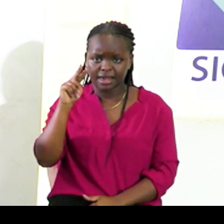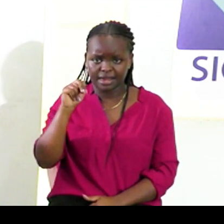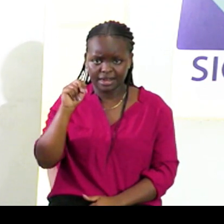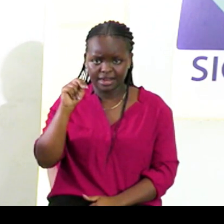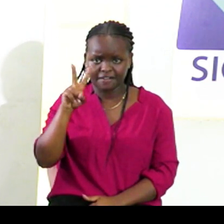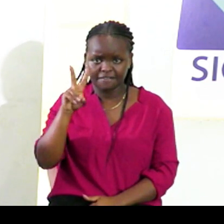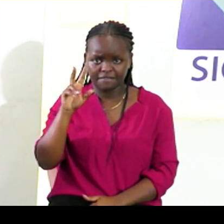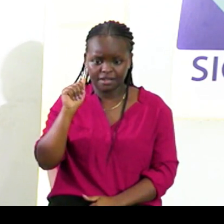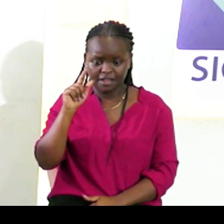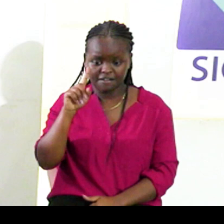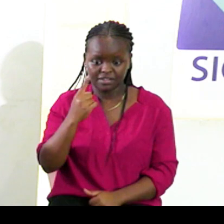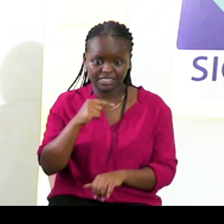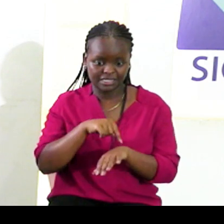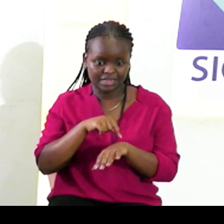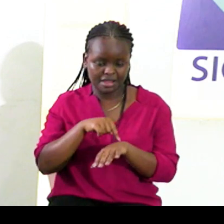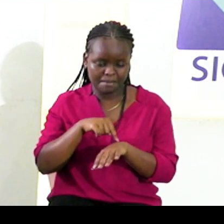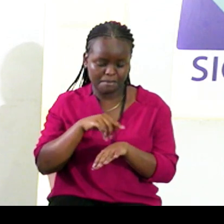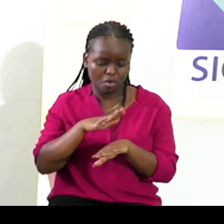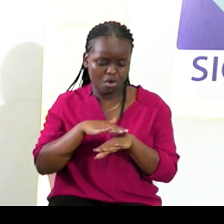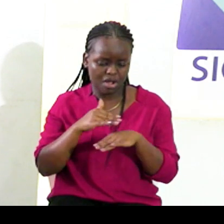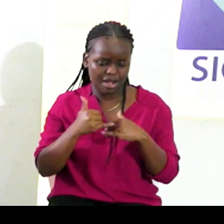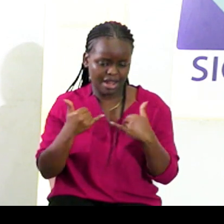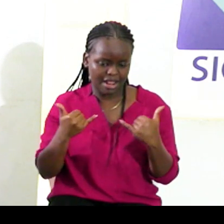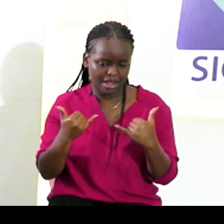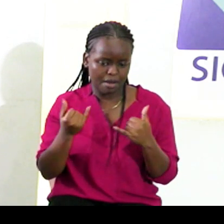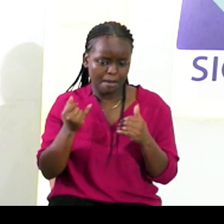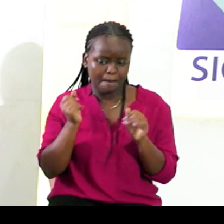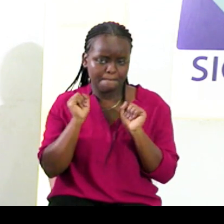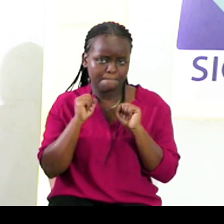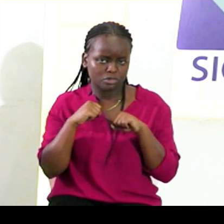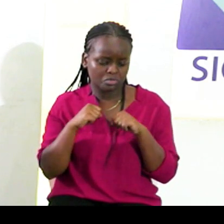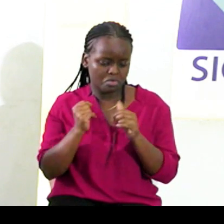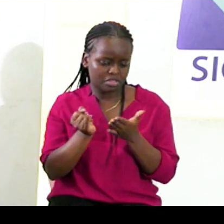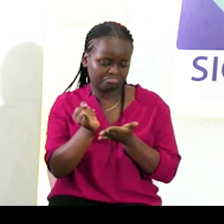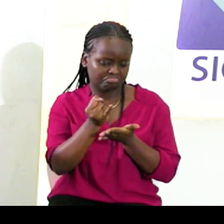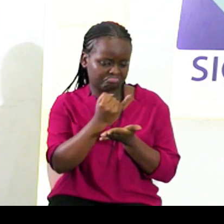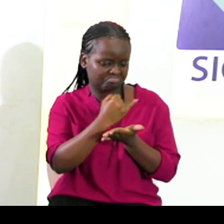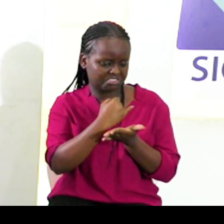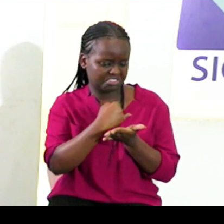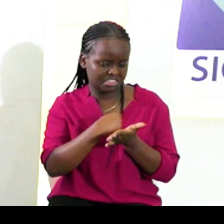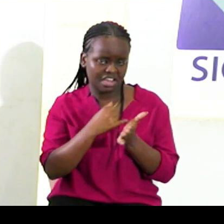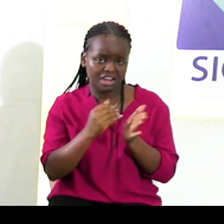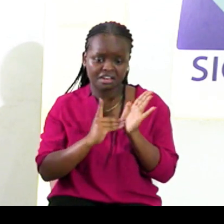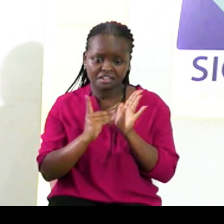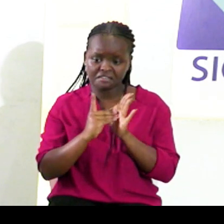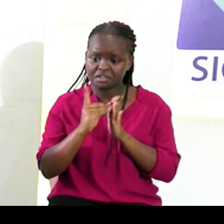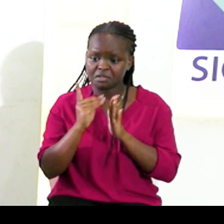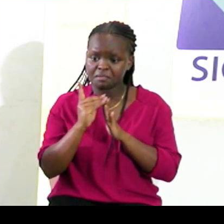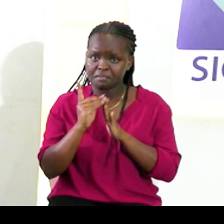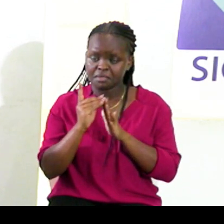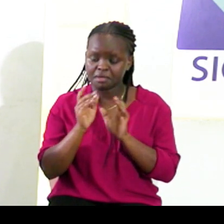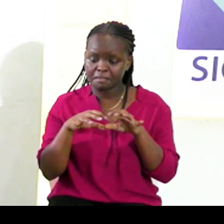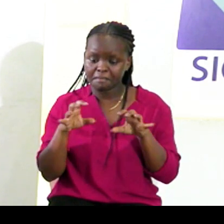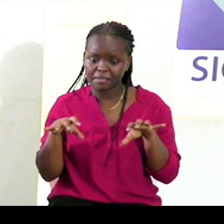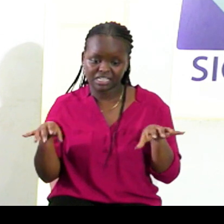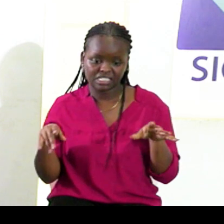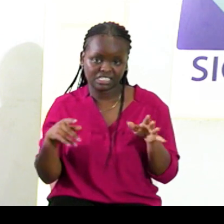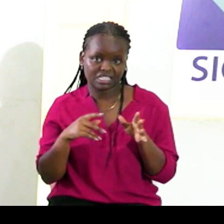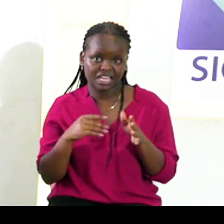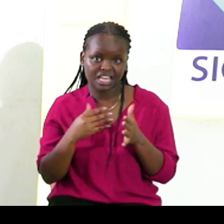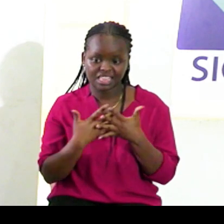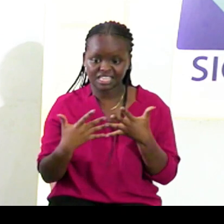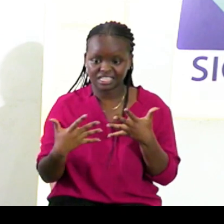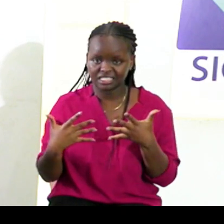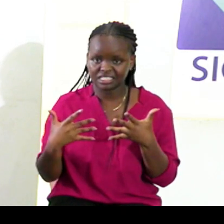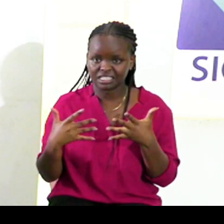online platform where you can design and develop your your marketing tools, e.g.